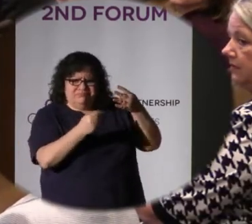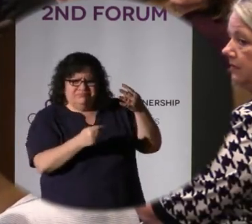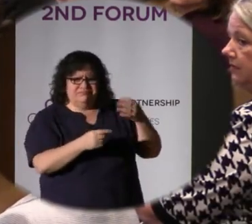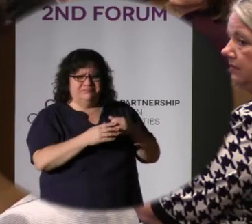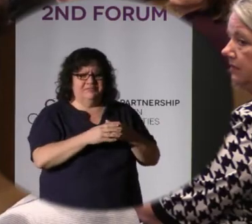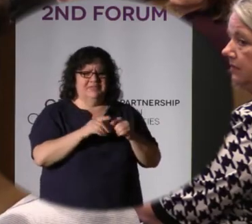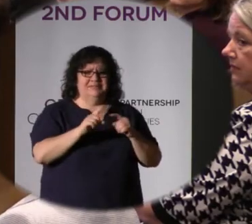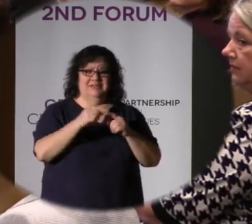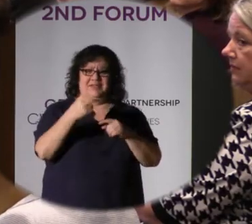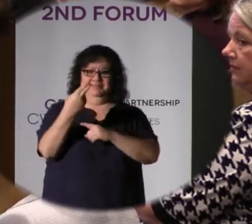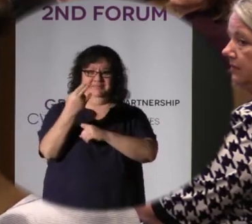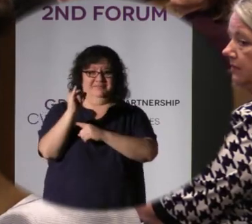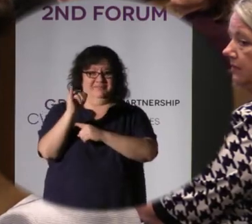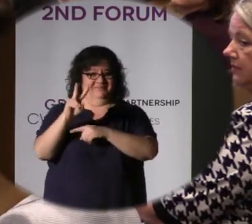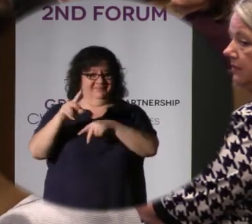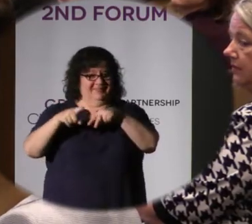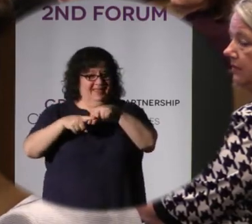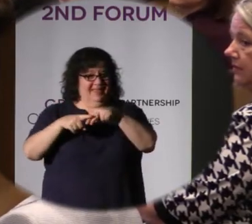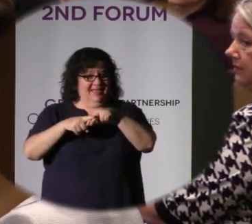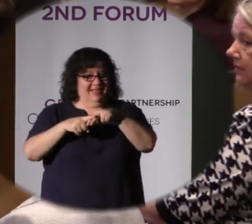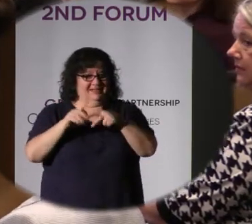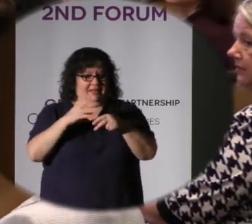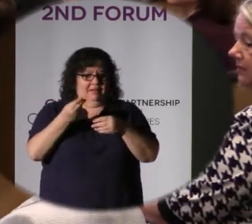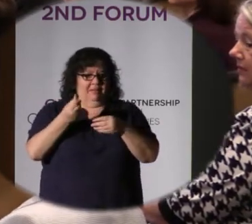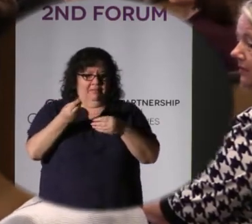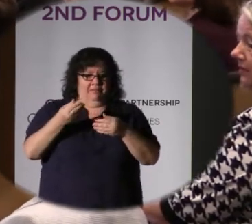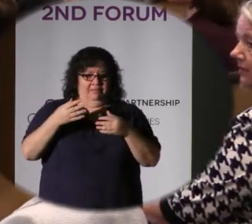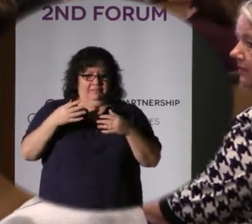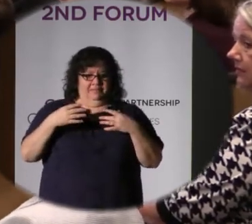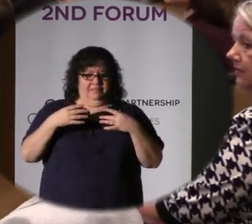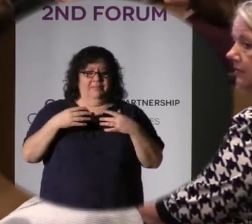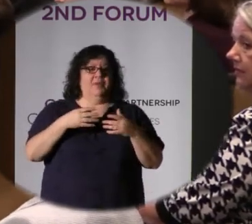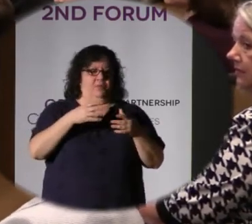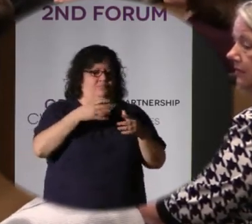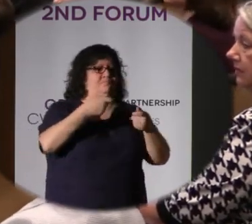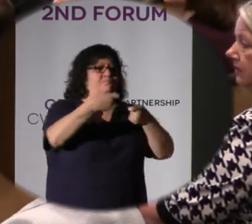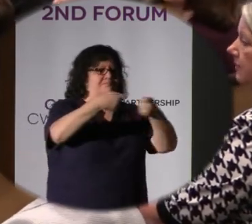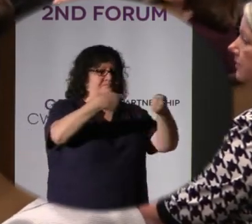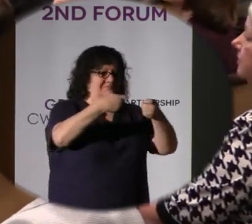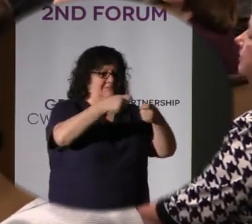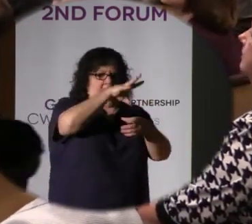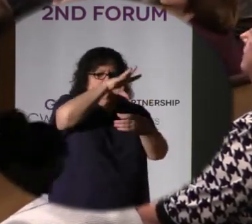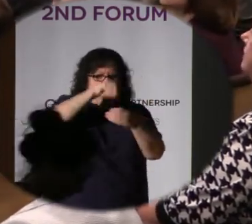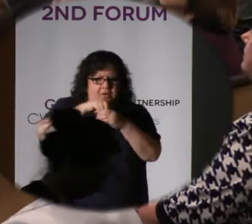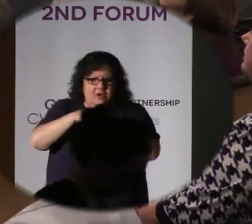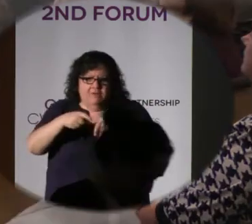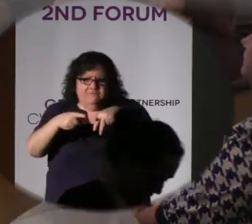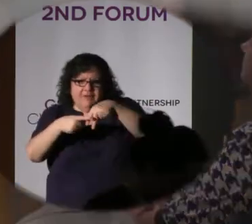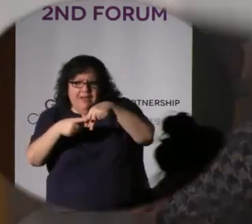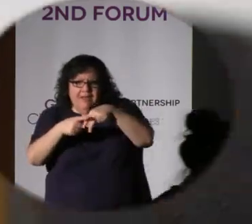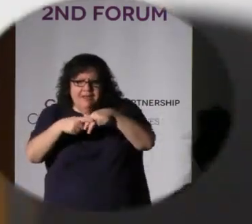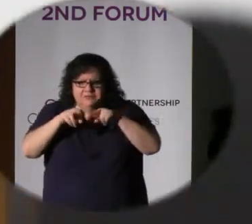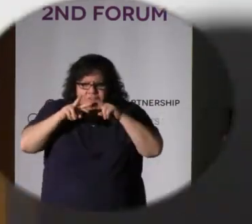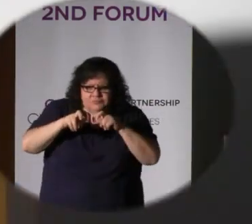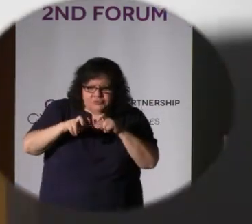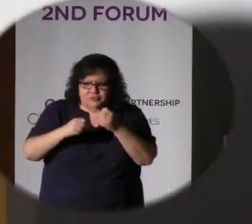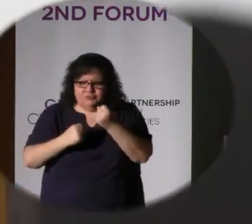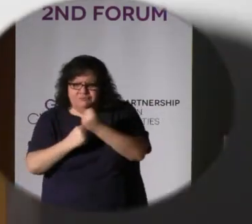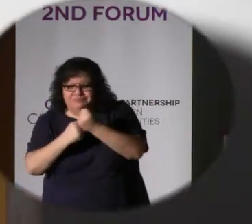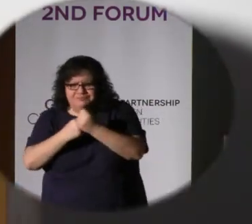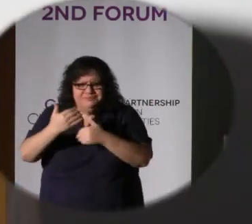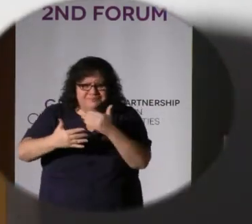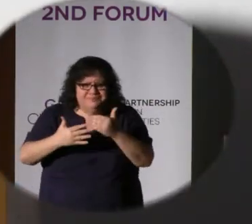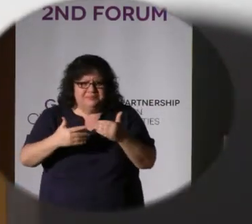distribution to low and middle resource countries. Thank you. I'll call on the speakers, representatives